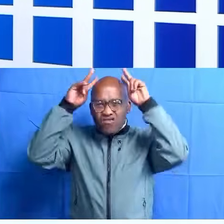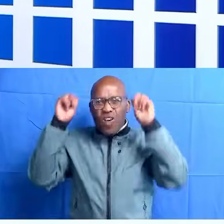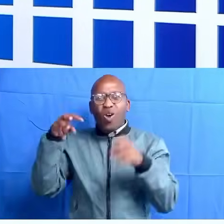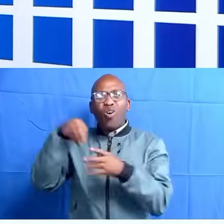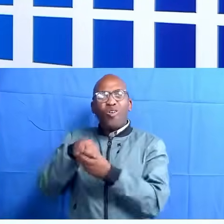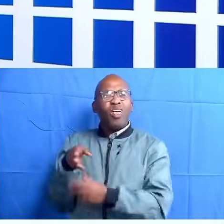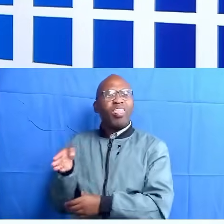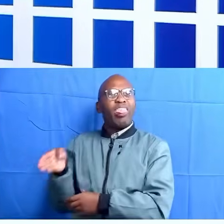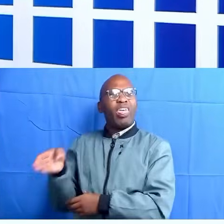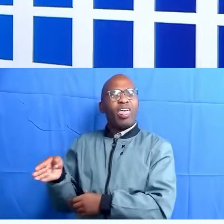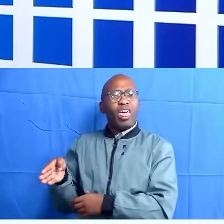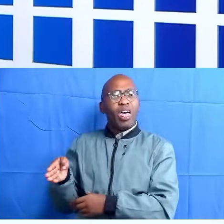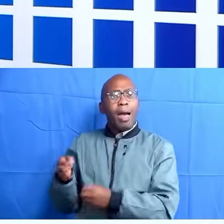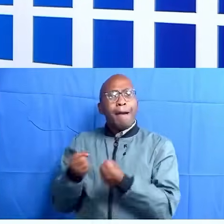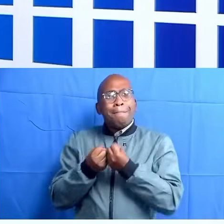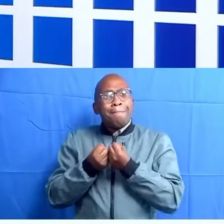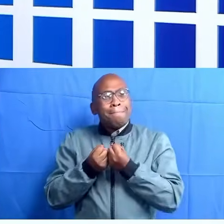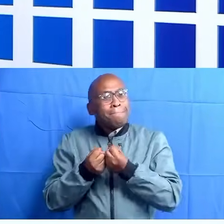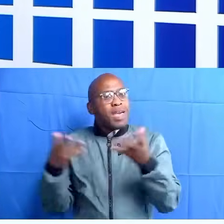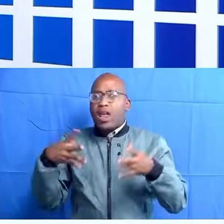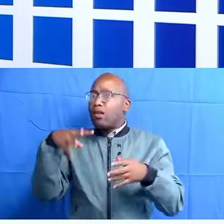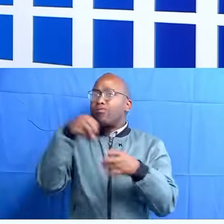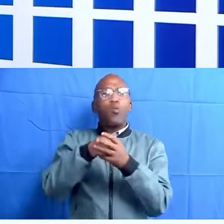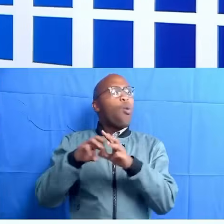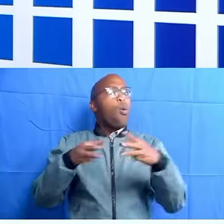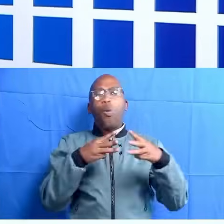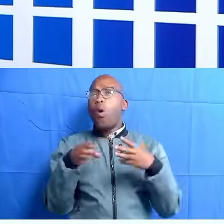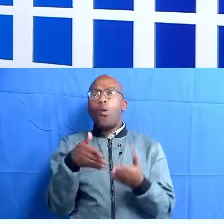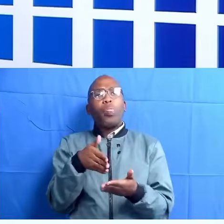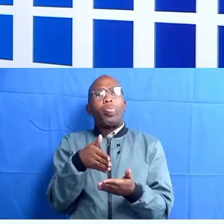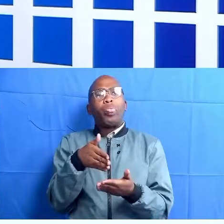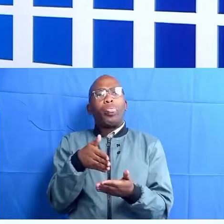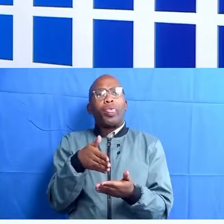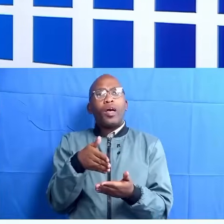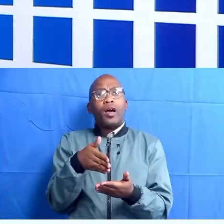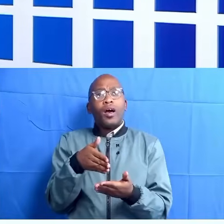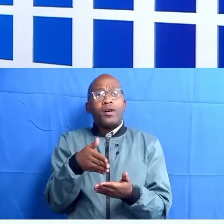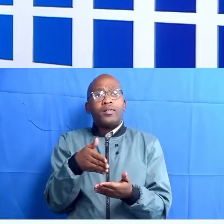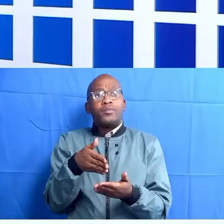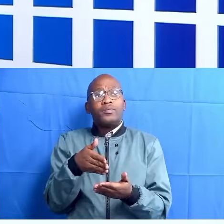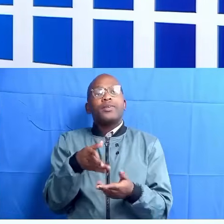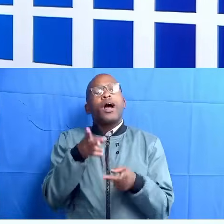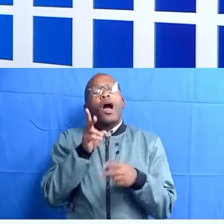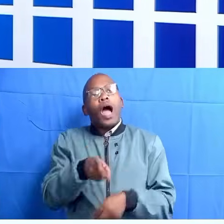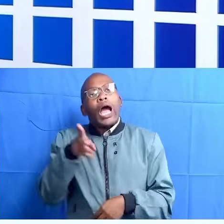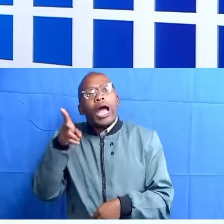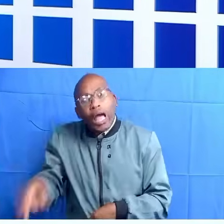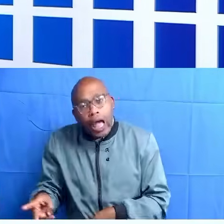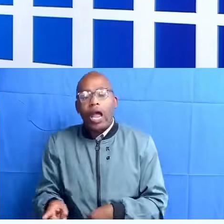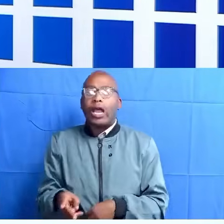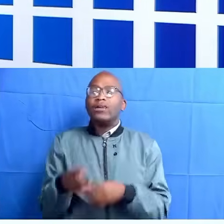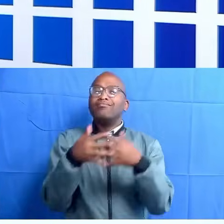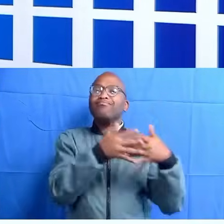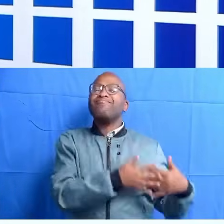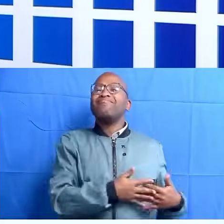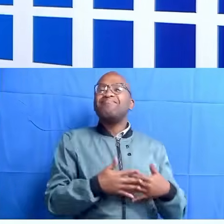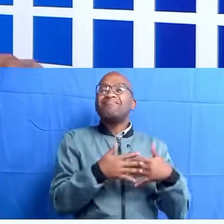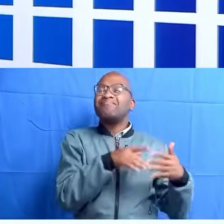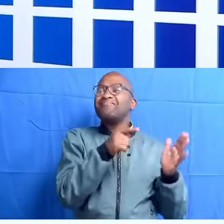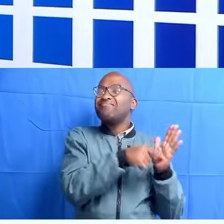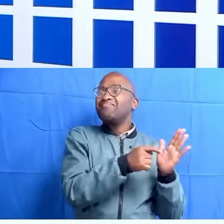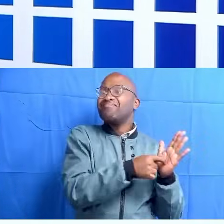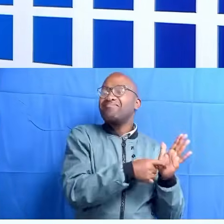guerrilla tactics of the Viet Congs were effective, whilst the America's search and destroy